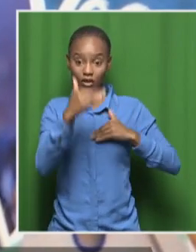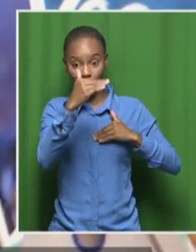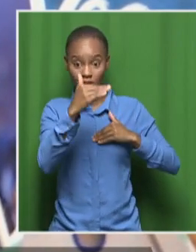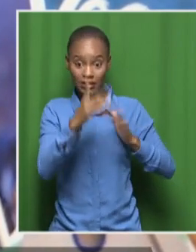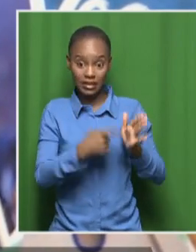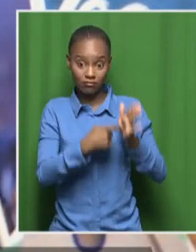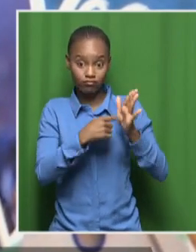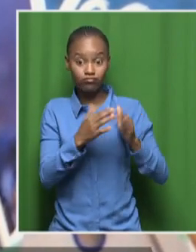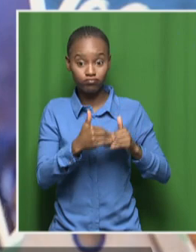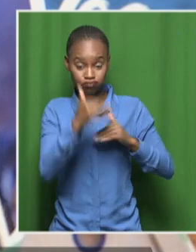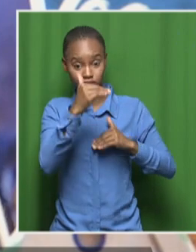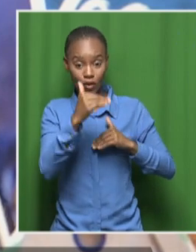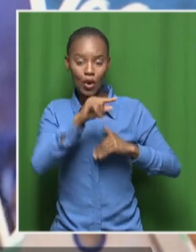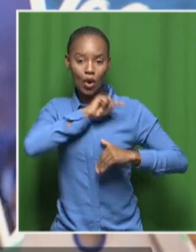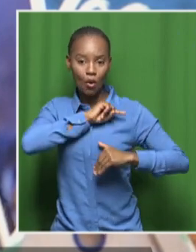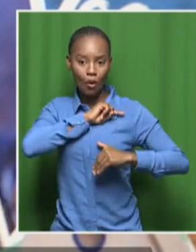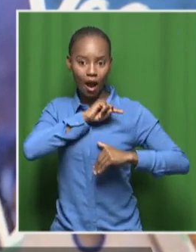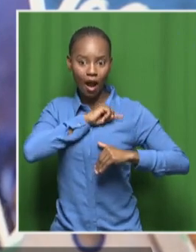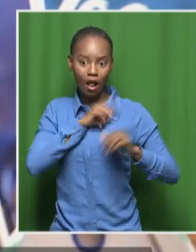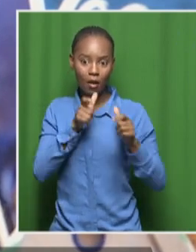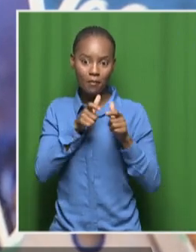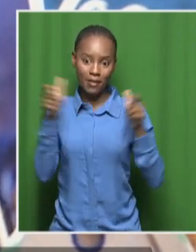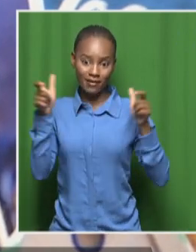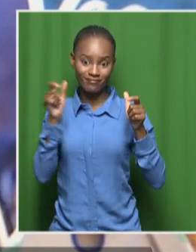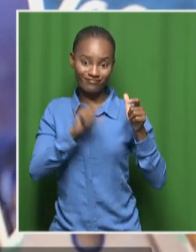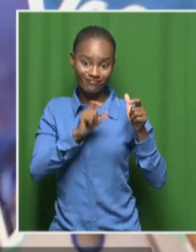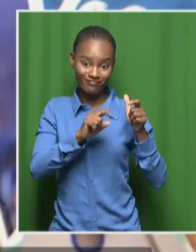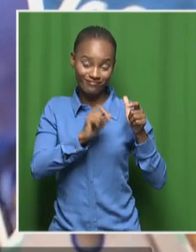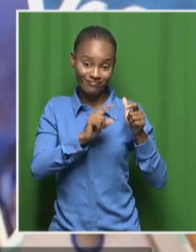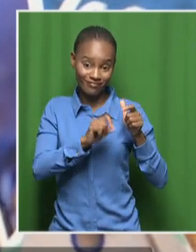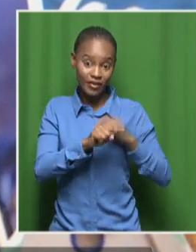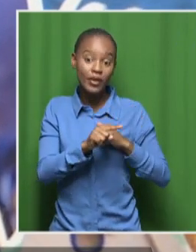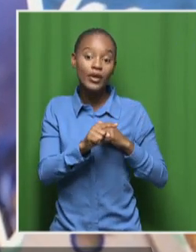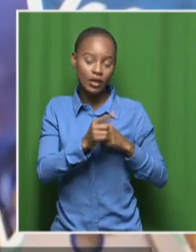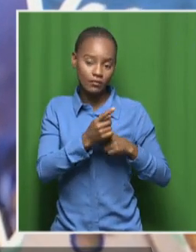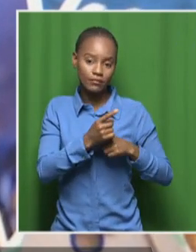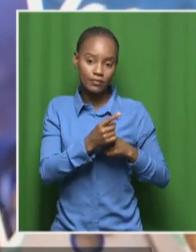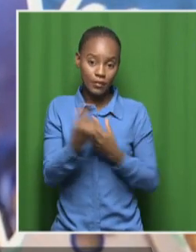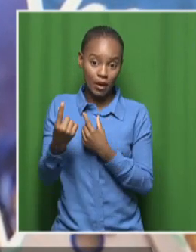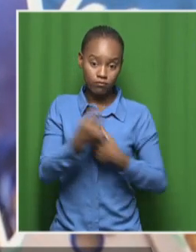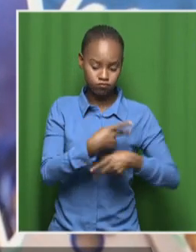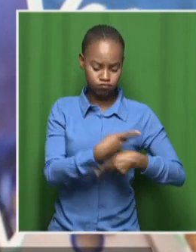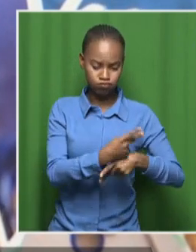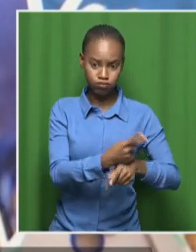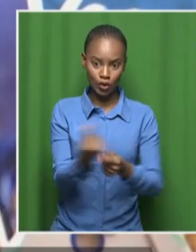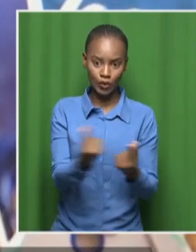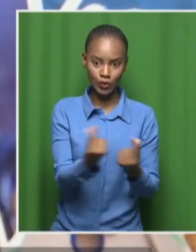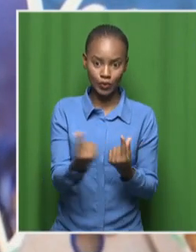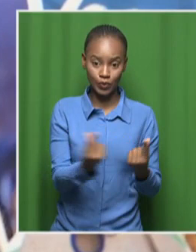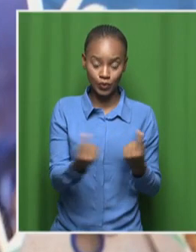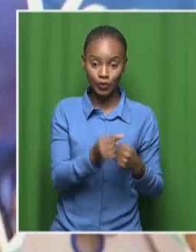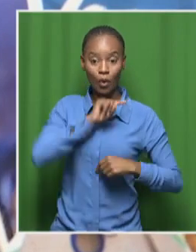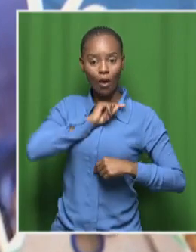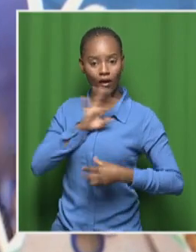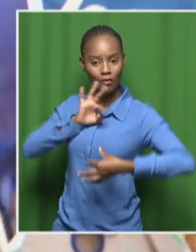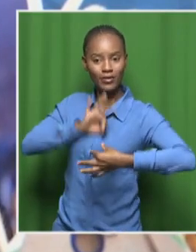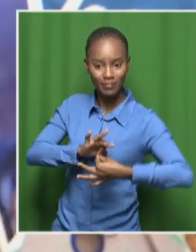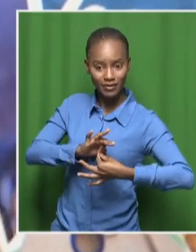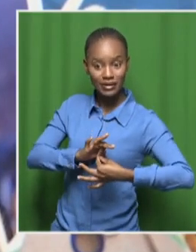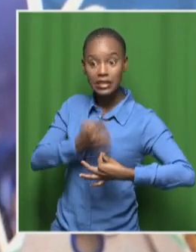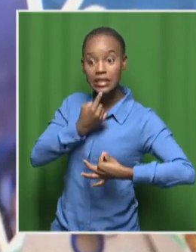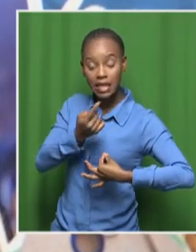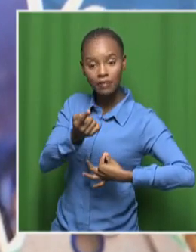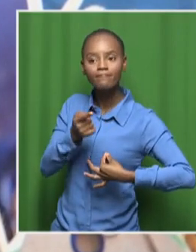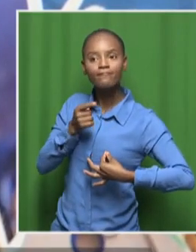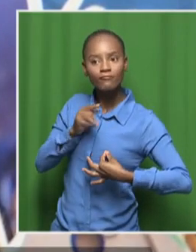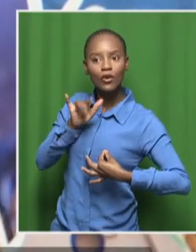achieve economies of scale because of the large volumes that will be procured from them. Because of the commitments made to them to say, we'll buy this much